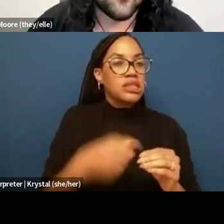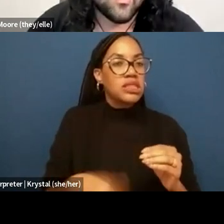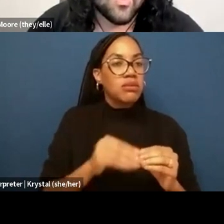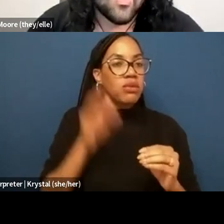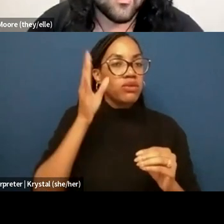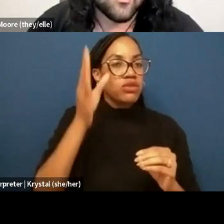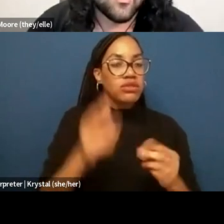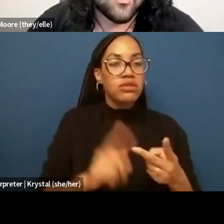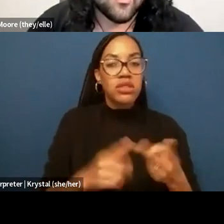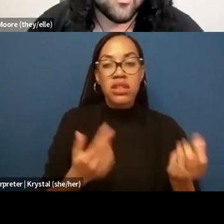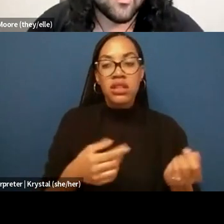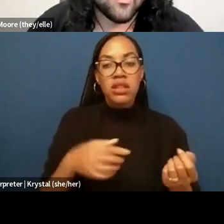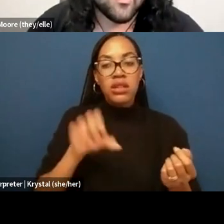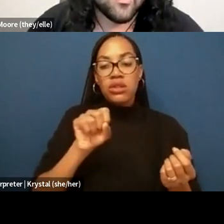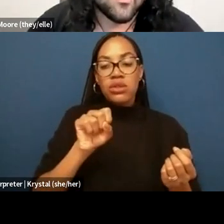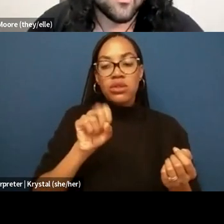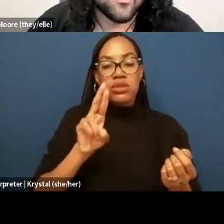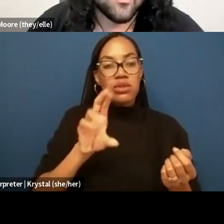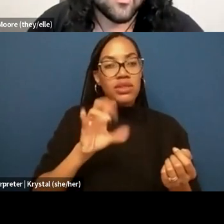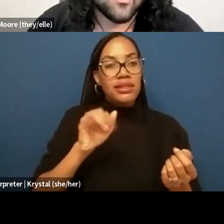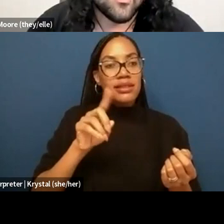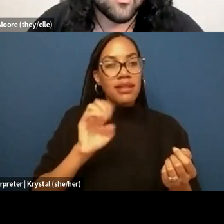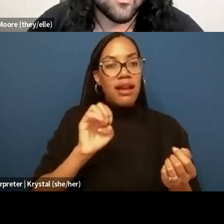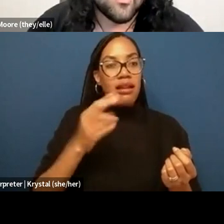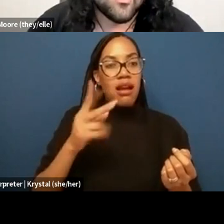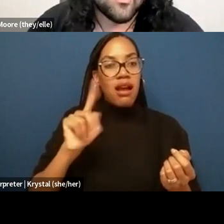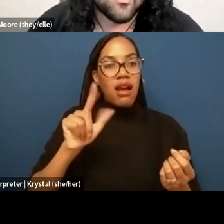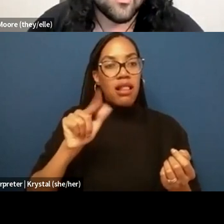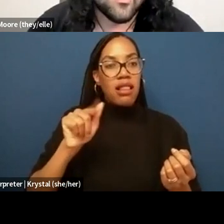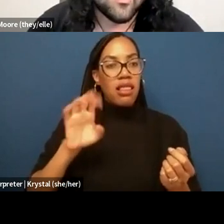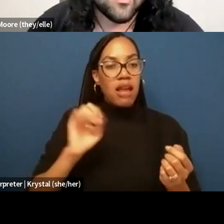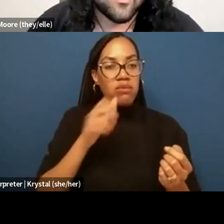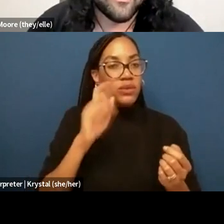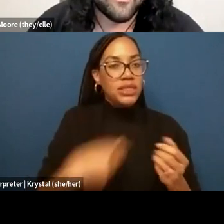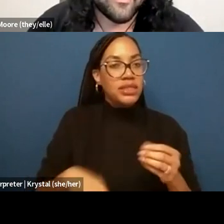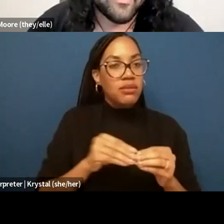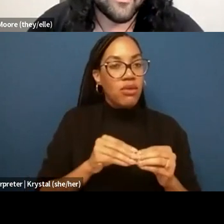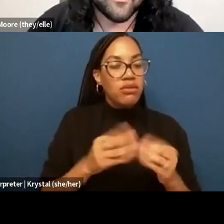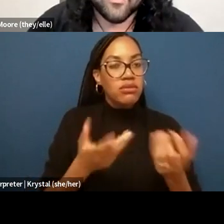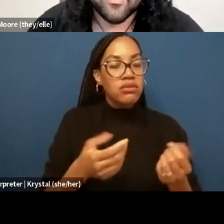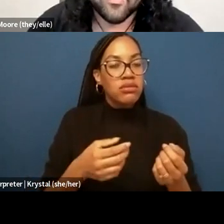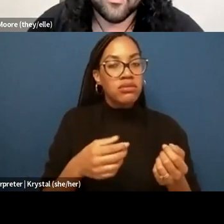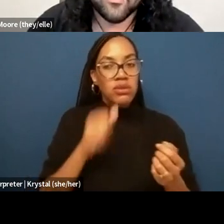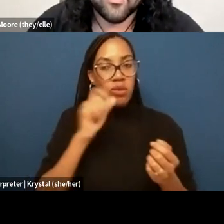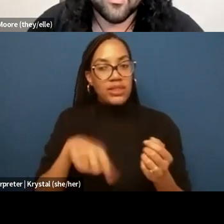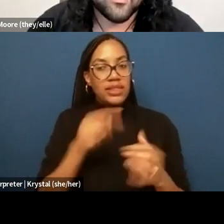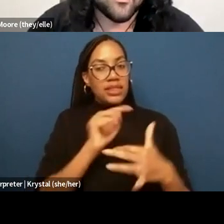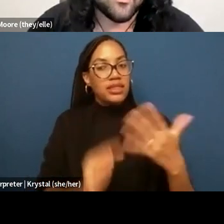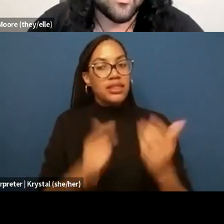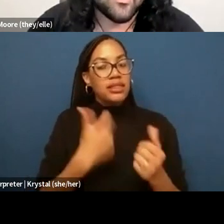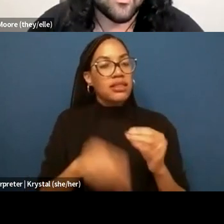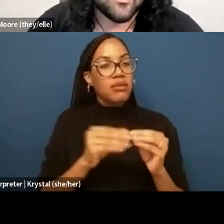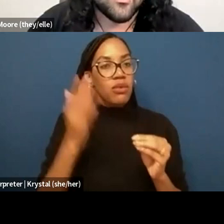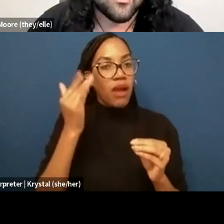rape hotlines and all these hotlines where you're needing to anonymously report because of a stigma of being either a victim